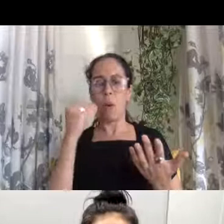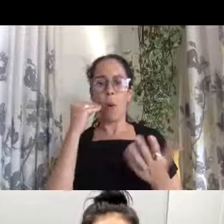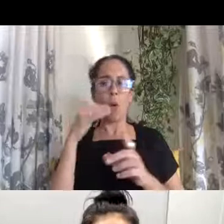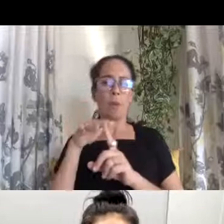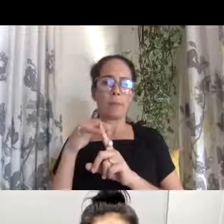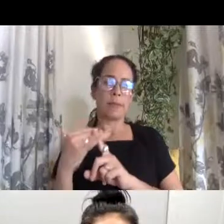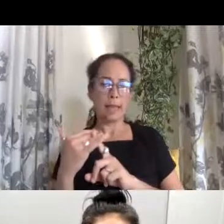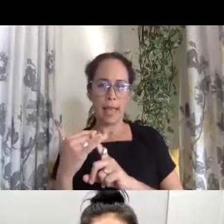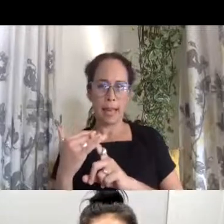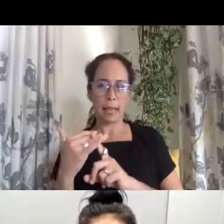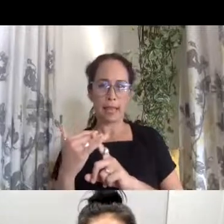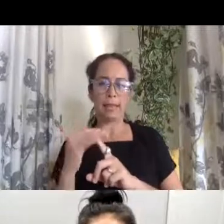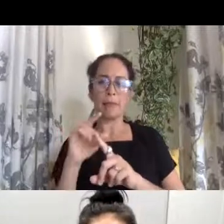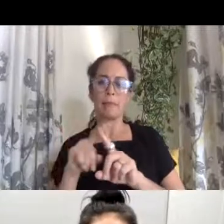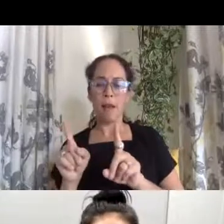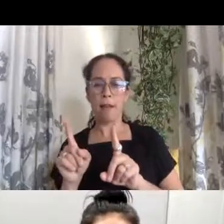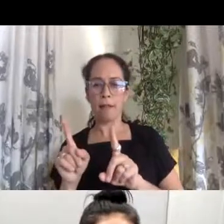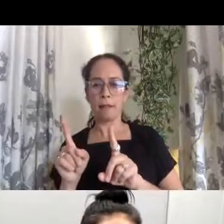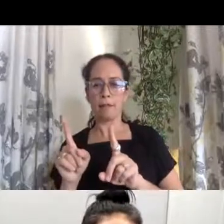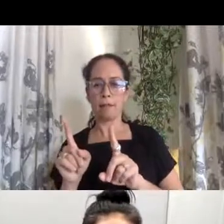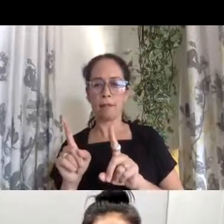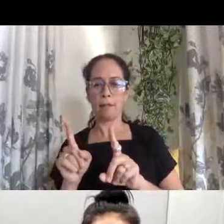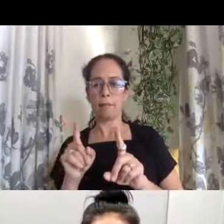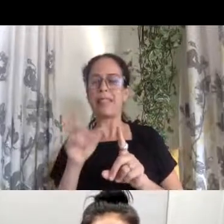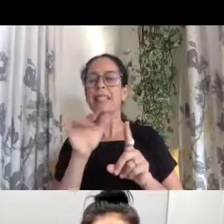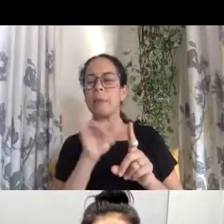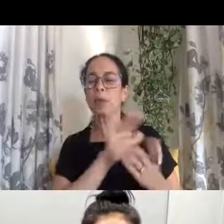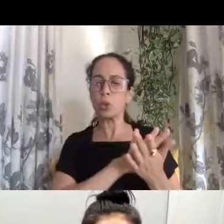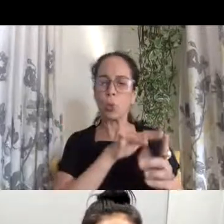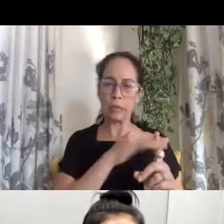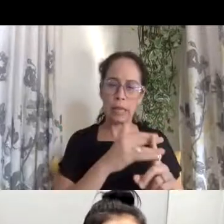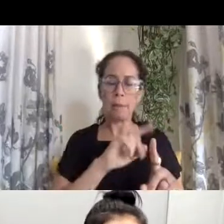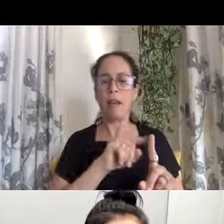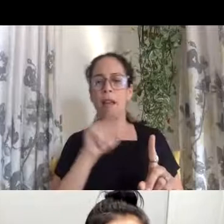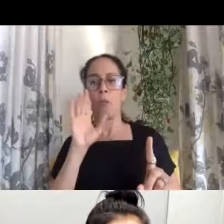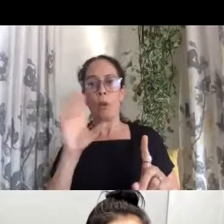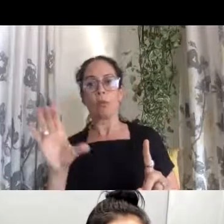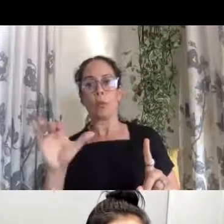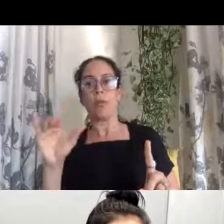but it will be done at home. So I'm just gonna pass it to you back,